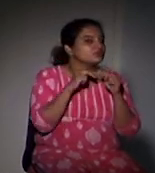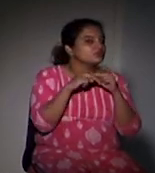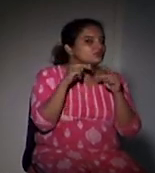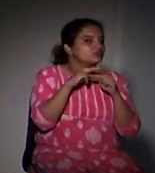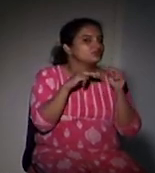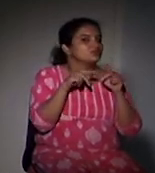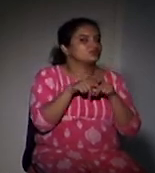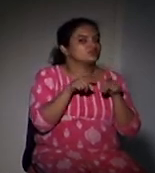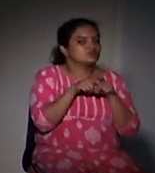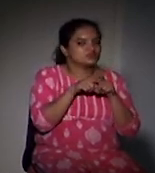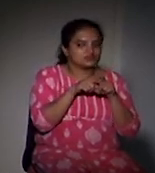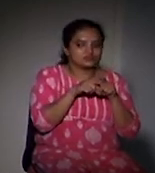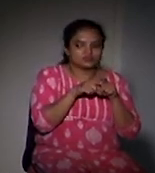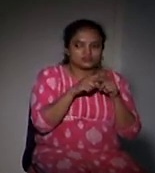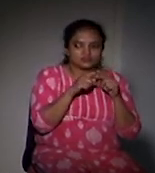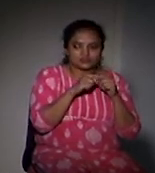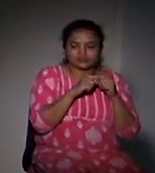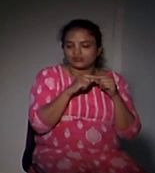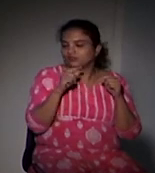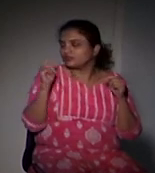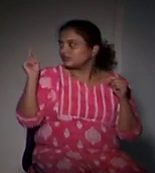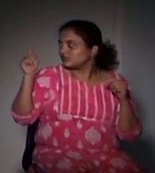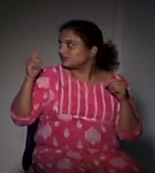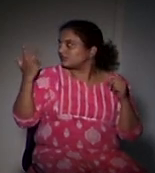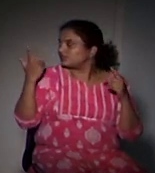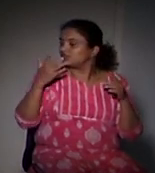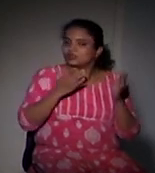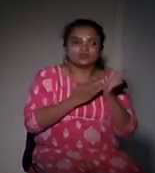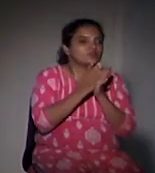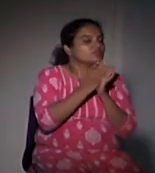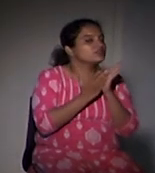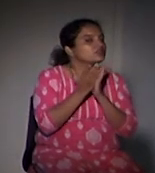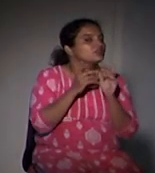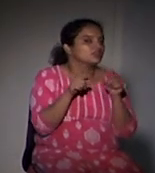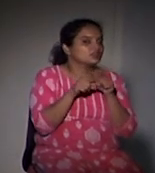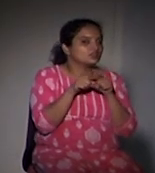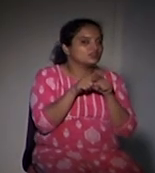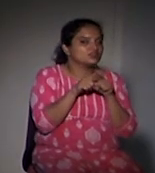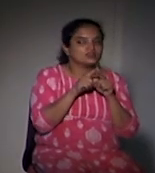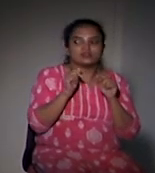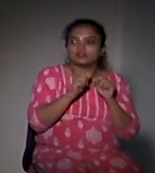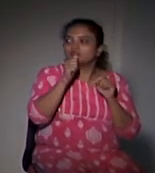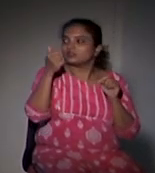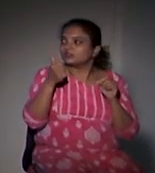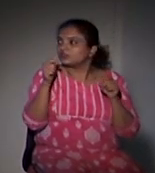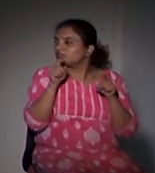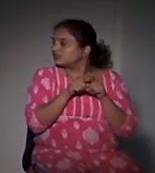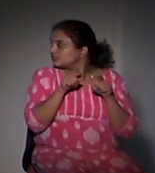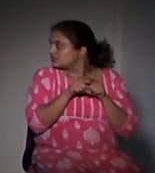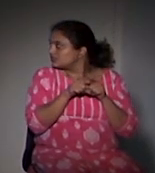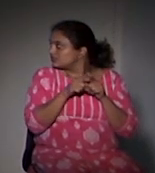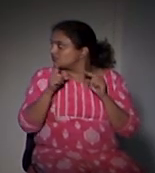and repaired, but it's just got to be done in the right way. And another case is,